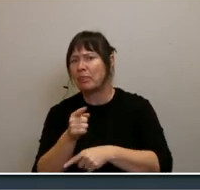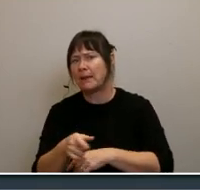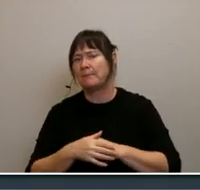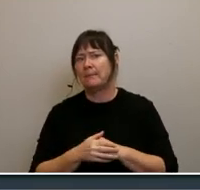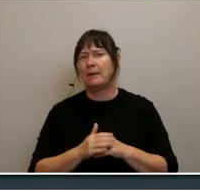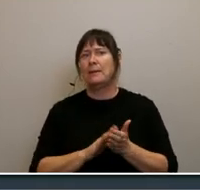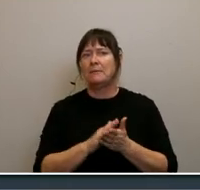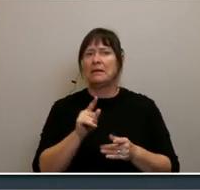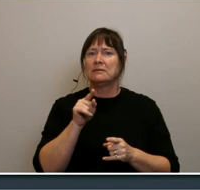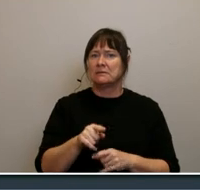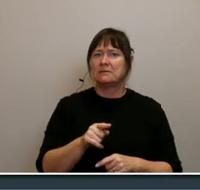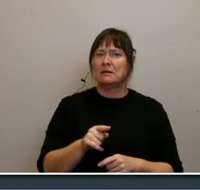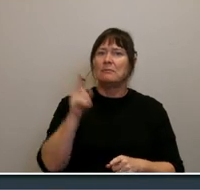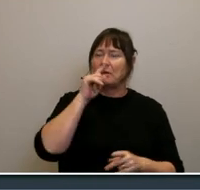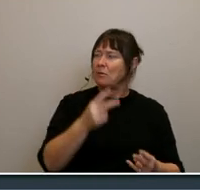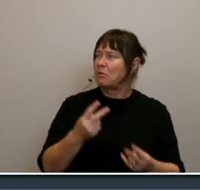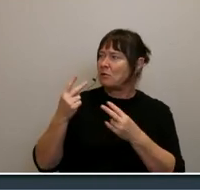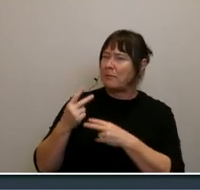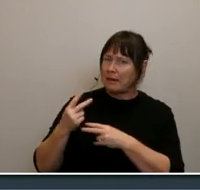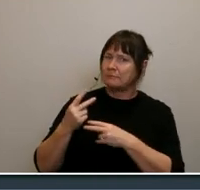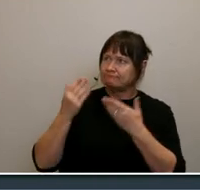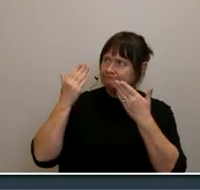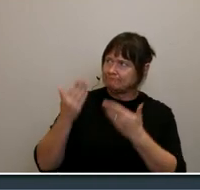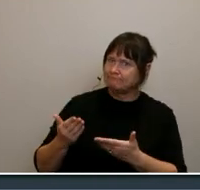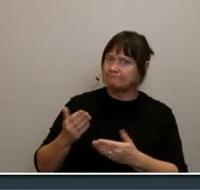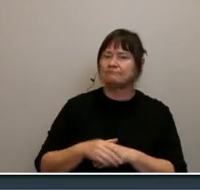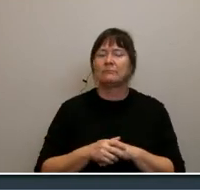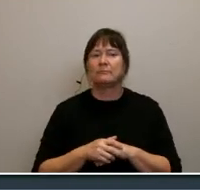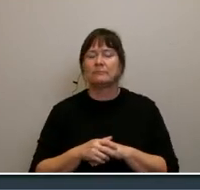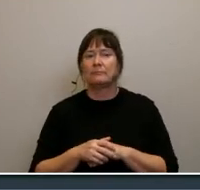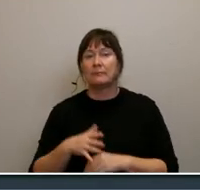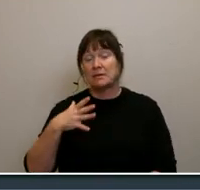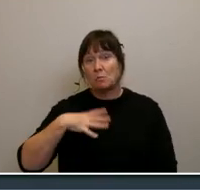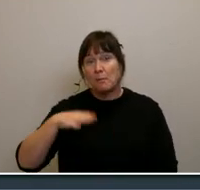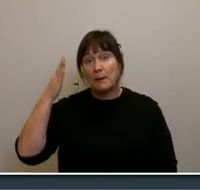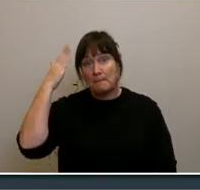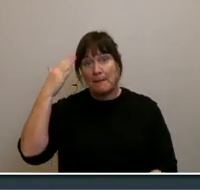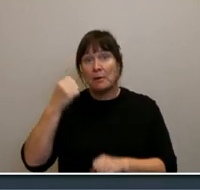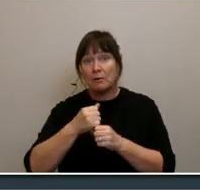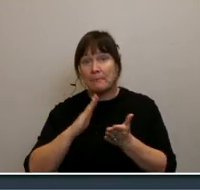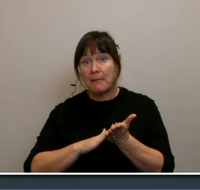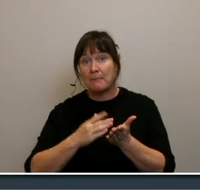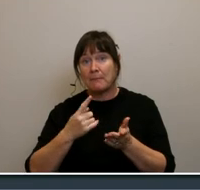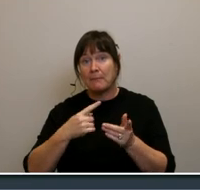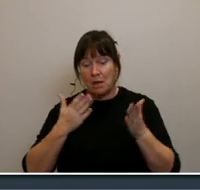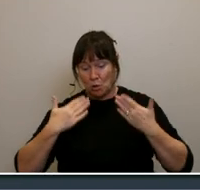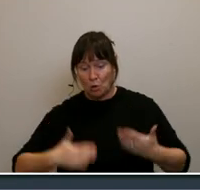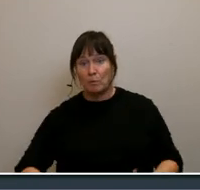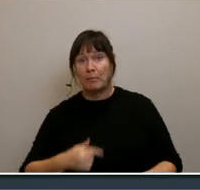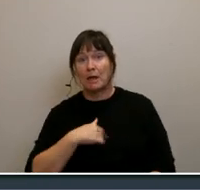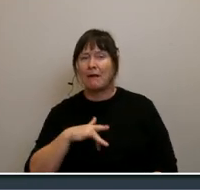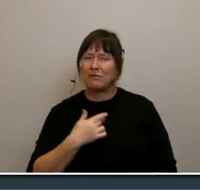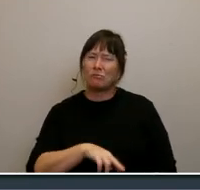good ancestors, as I put it in my written submission. As a woman, mother, grandmother, and human being, I feel